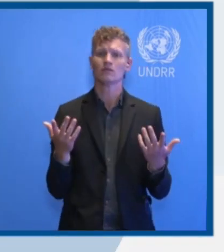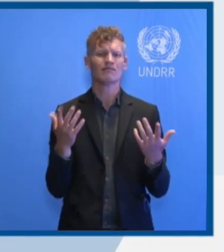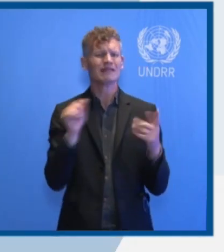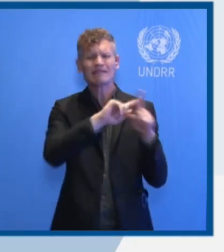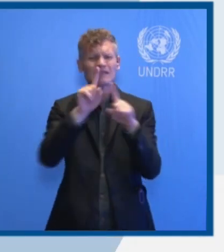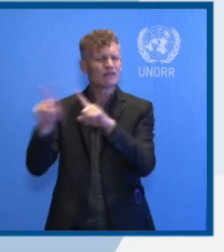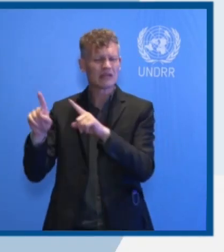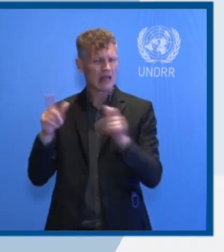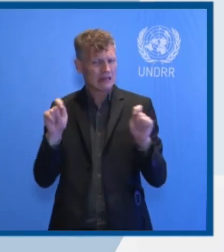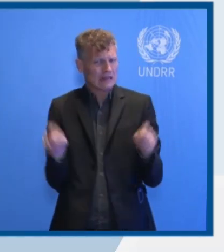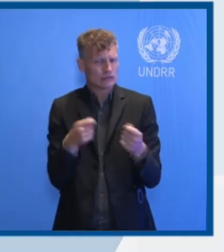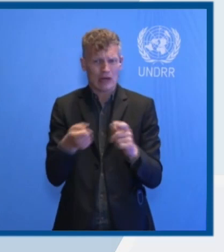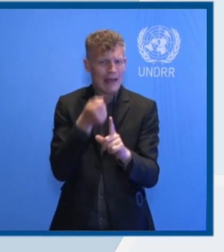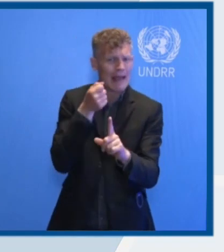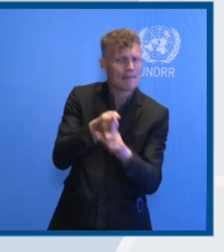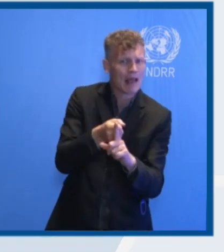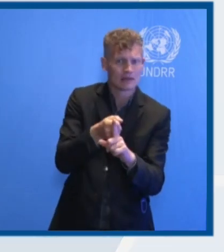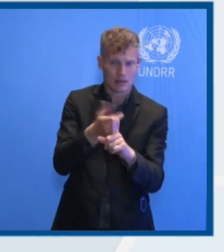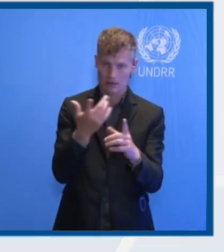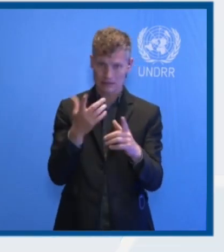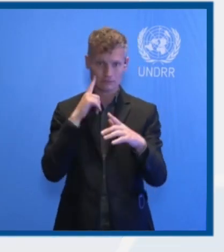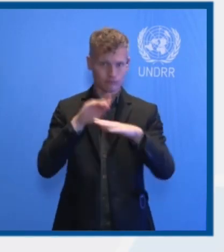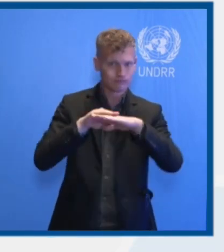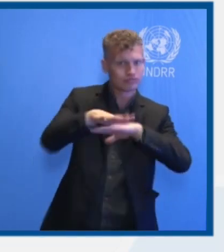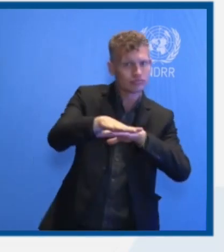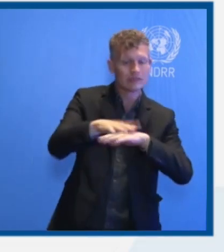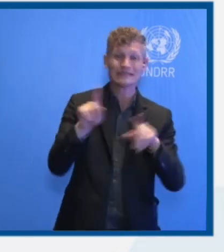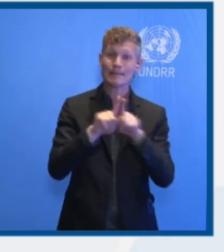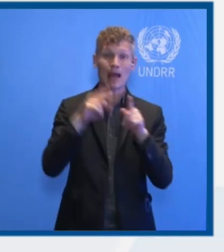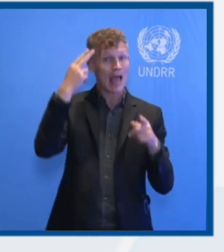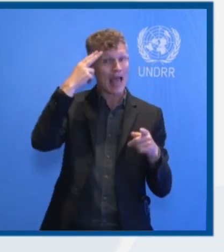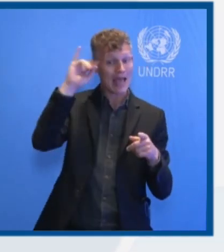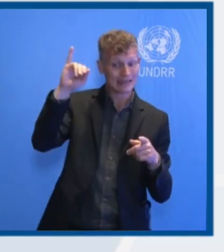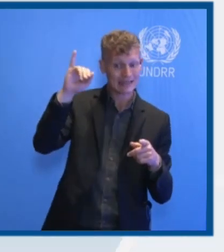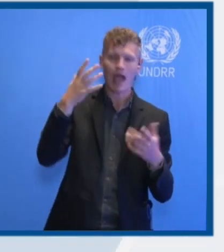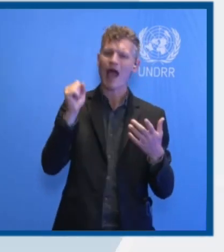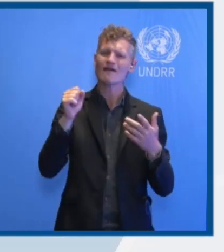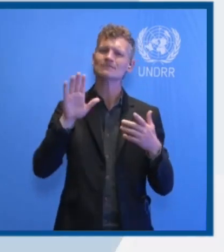crisis. In Haiti, for example, near Port Salut, we have a watershed project